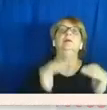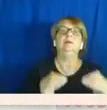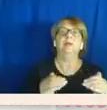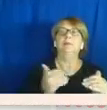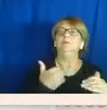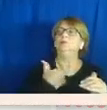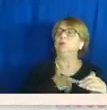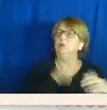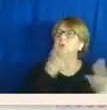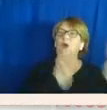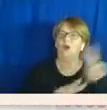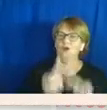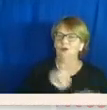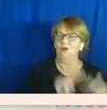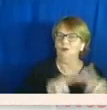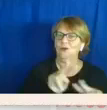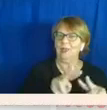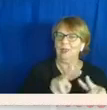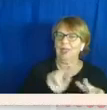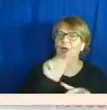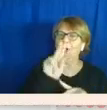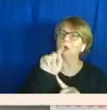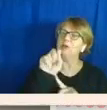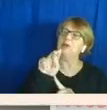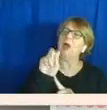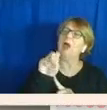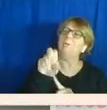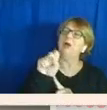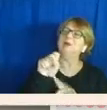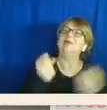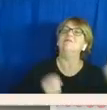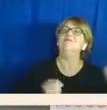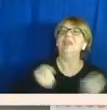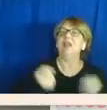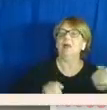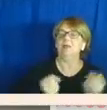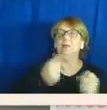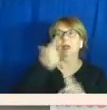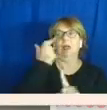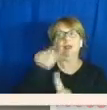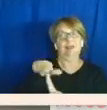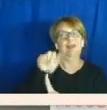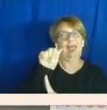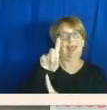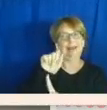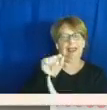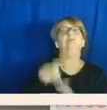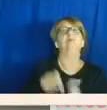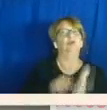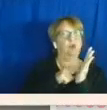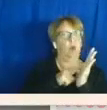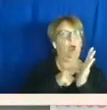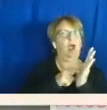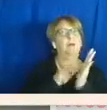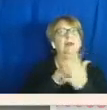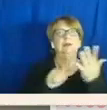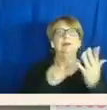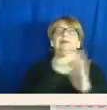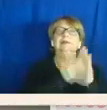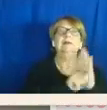our autonomous vehicles, and because of the ADA, there are requirements that state and local governments who